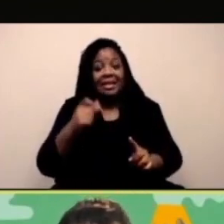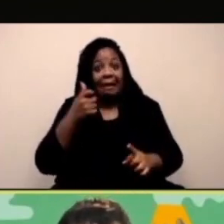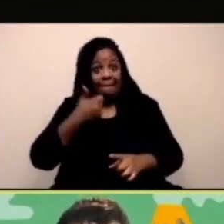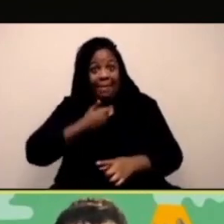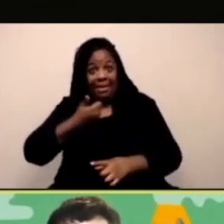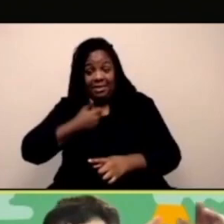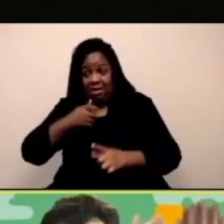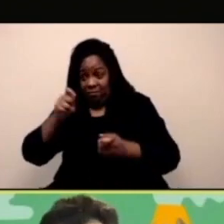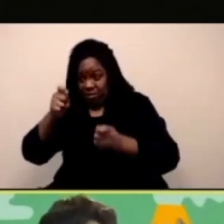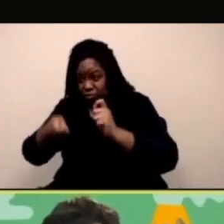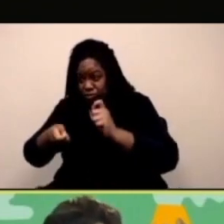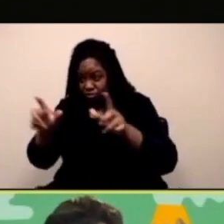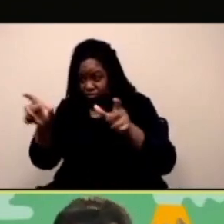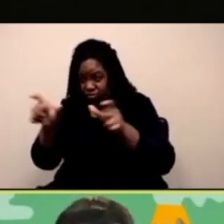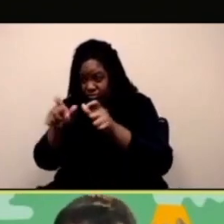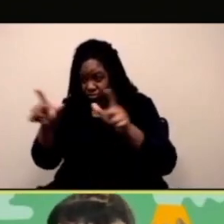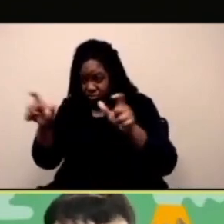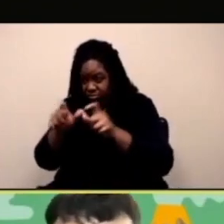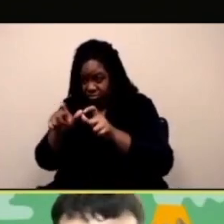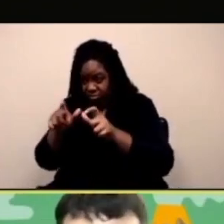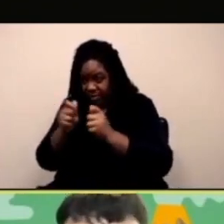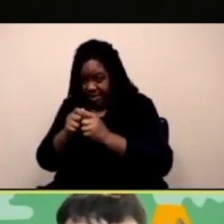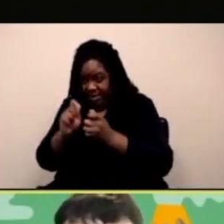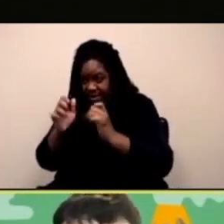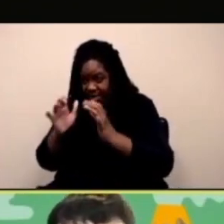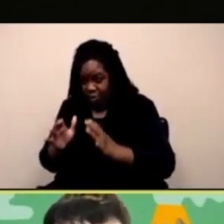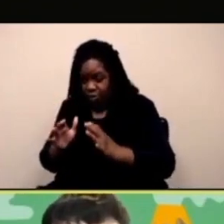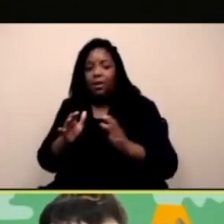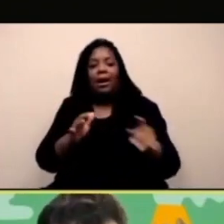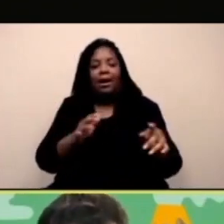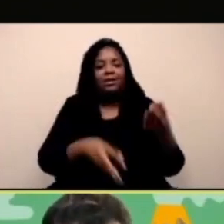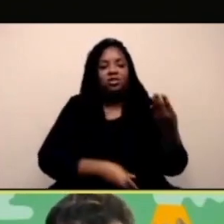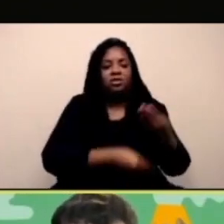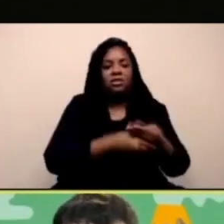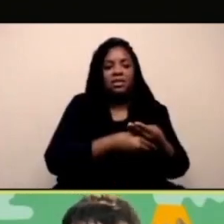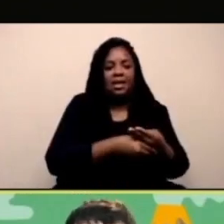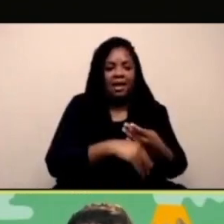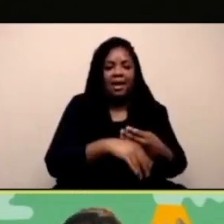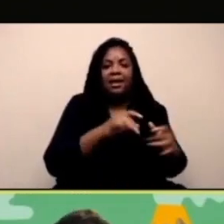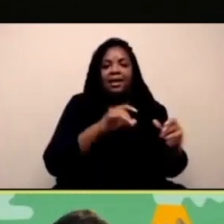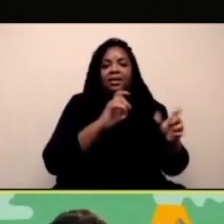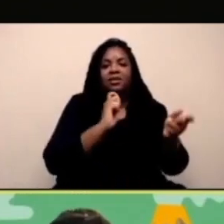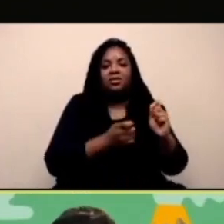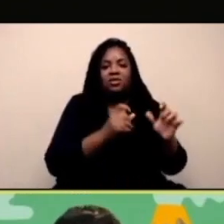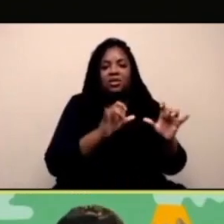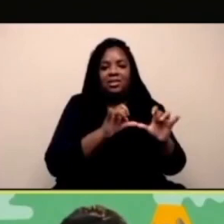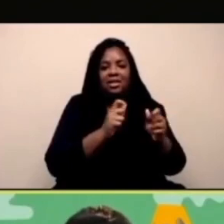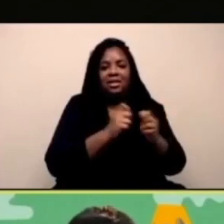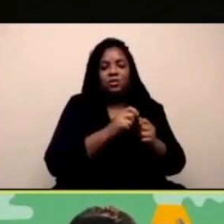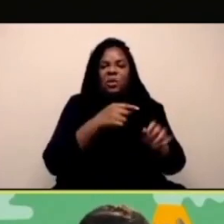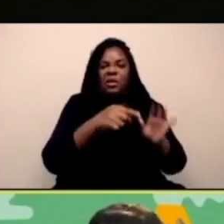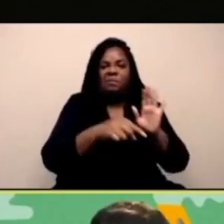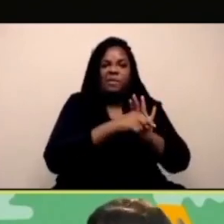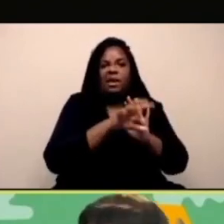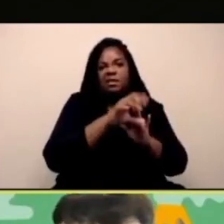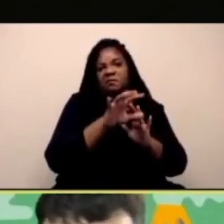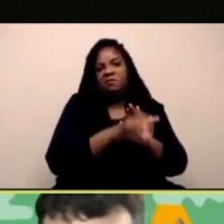the costume in the costume editor, I could have just done change size by -50 or something, and that would change the relative